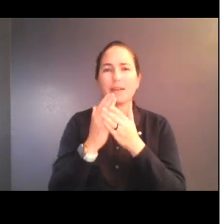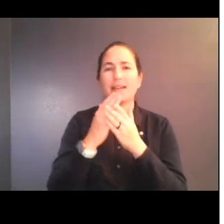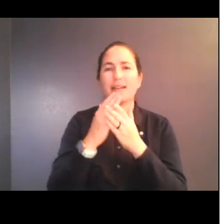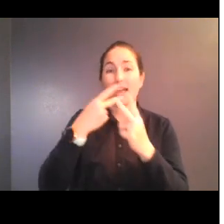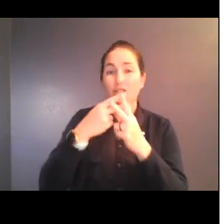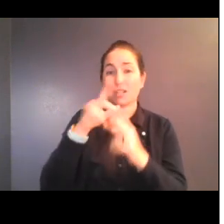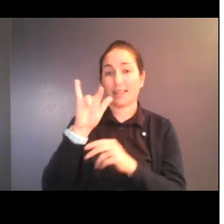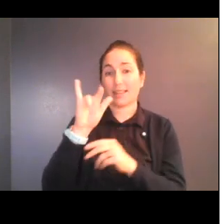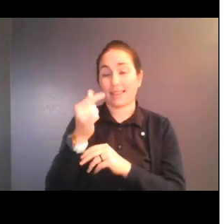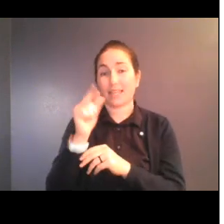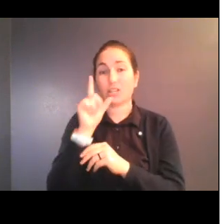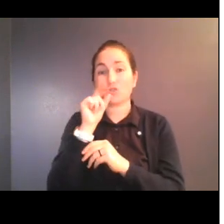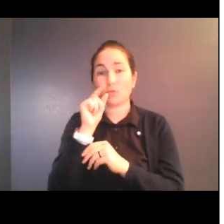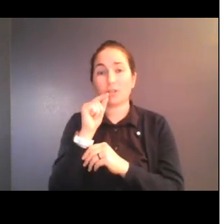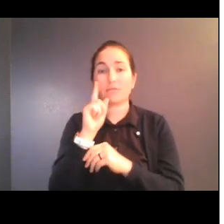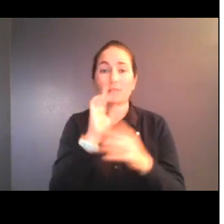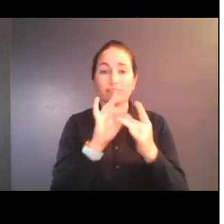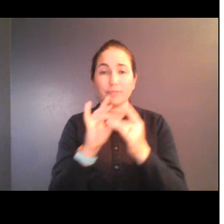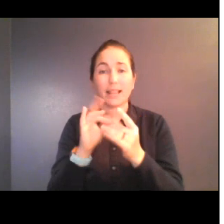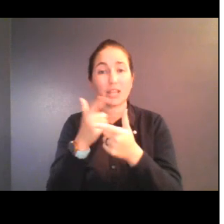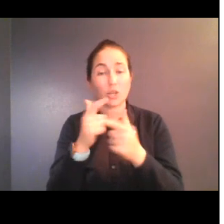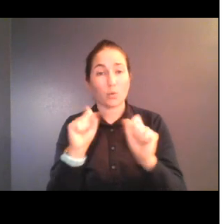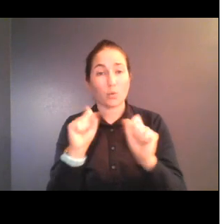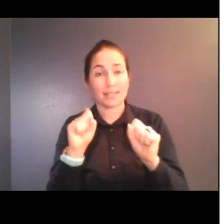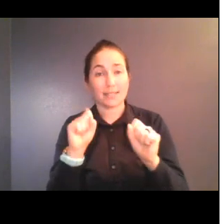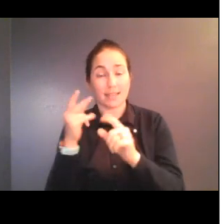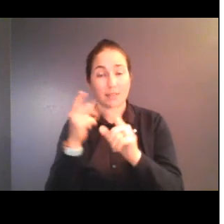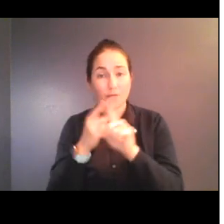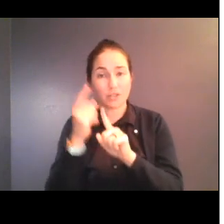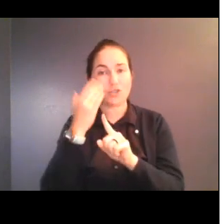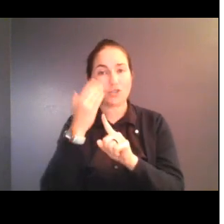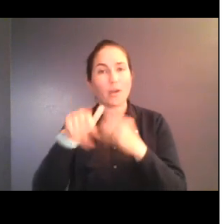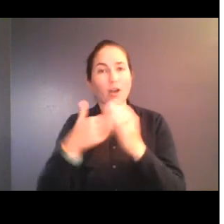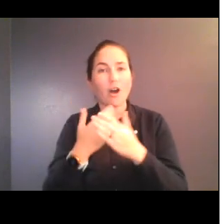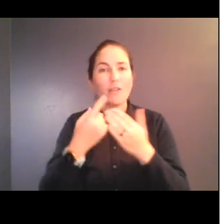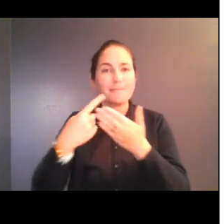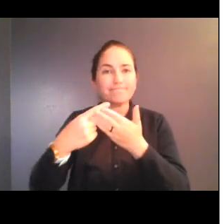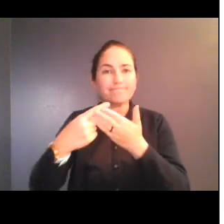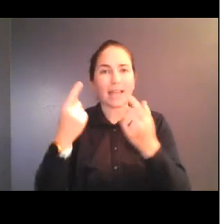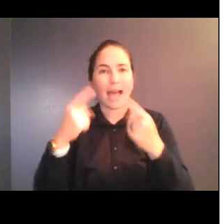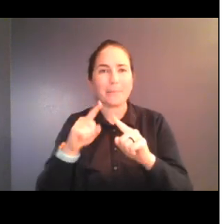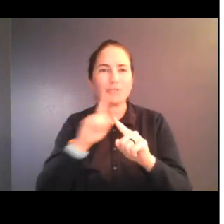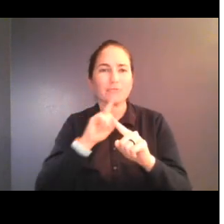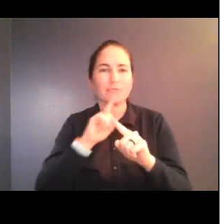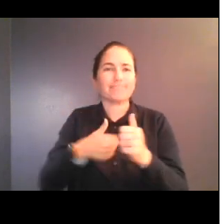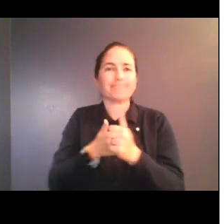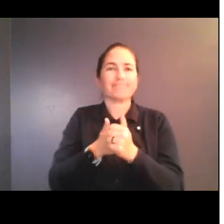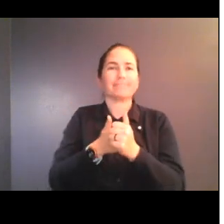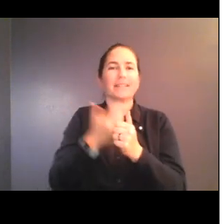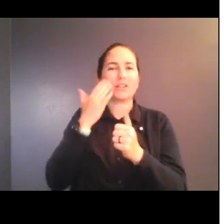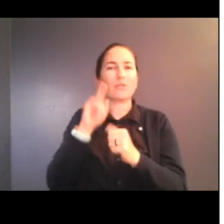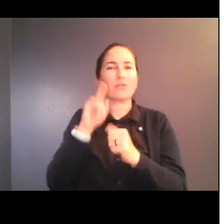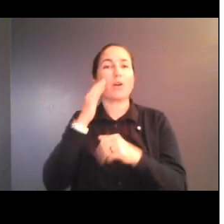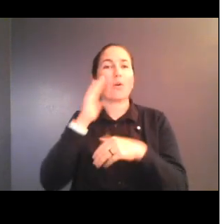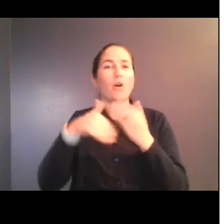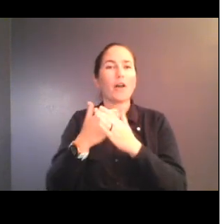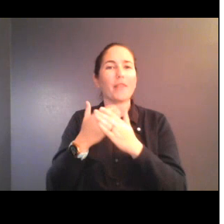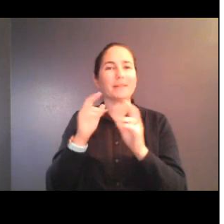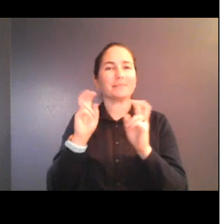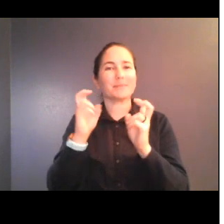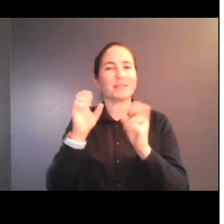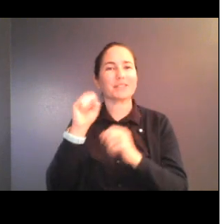to linguistics as a profession, knowing the discussions that happen in the backstage of academia. So you kind of get the scoop and the gossip